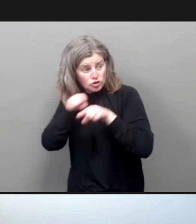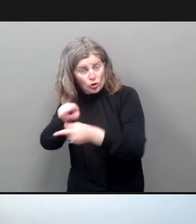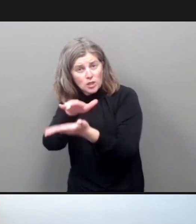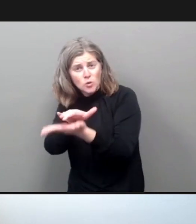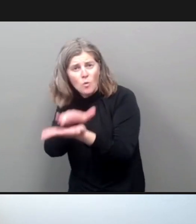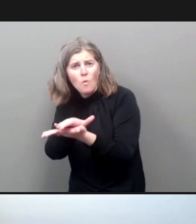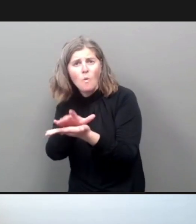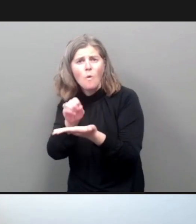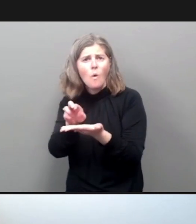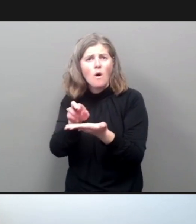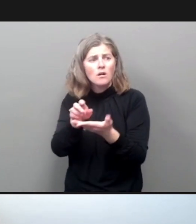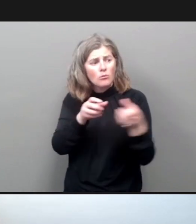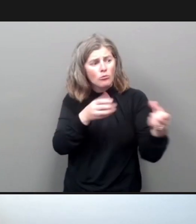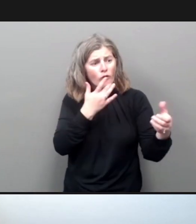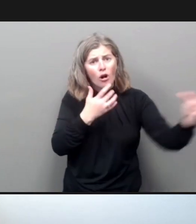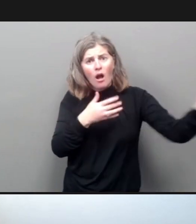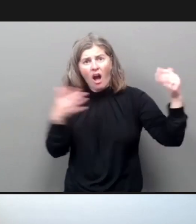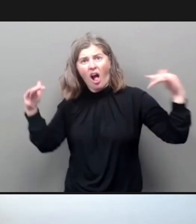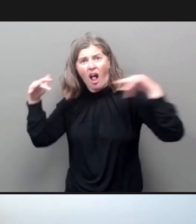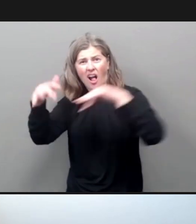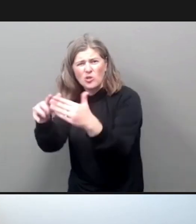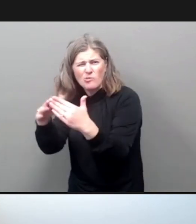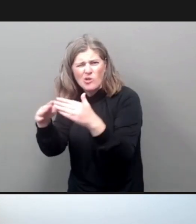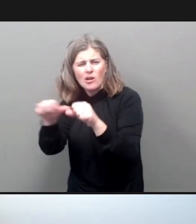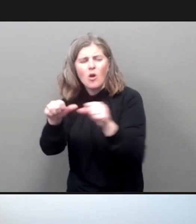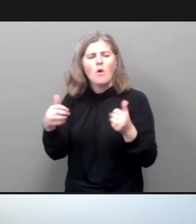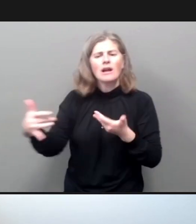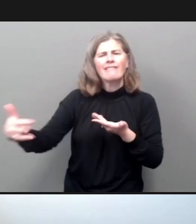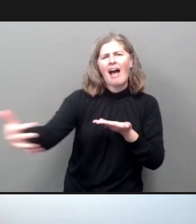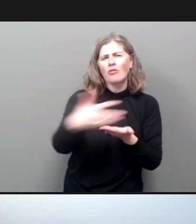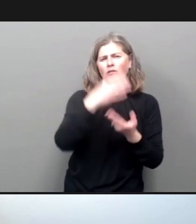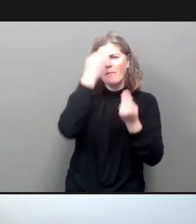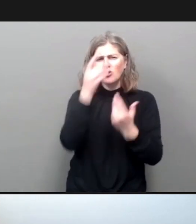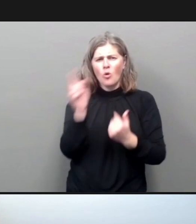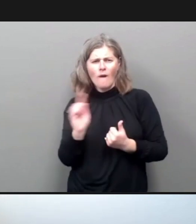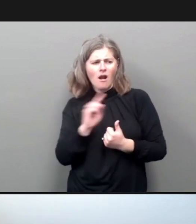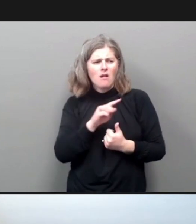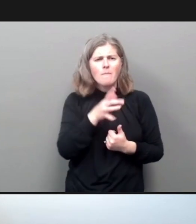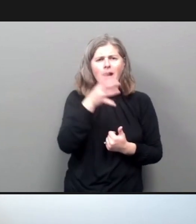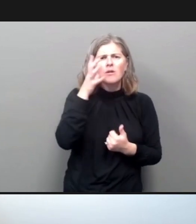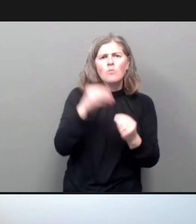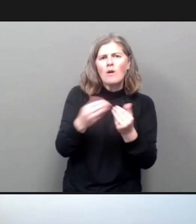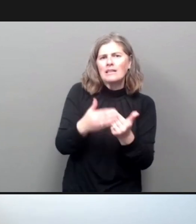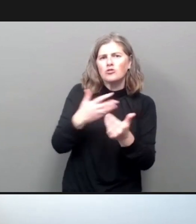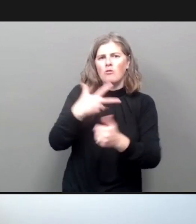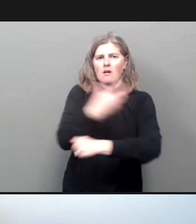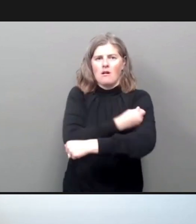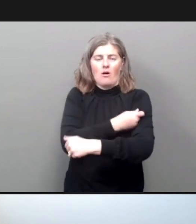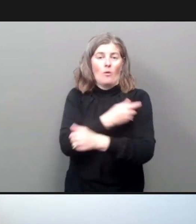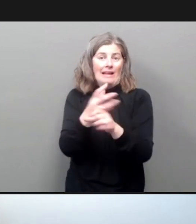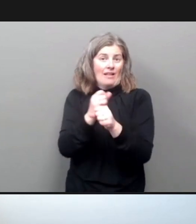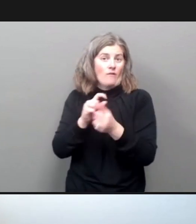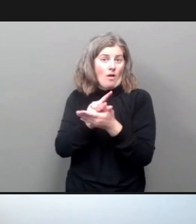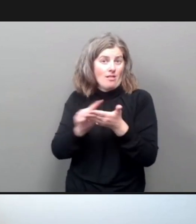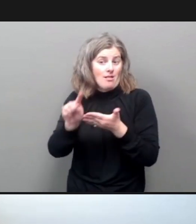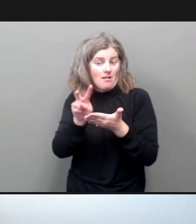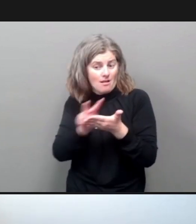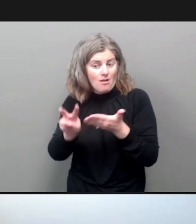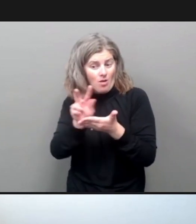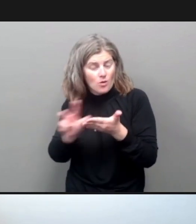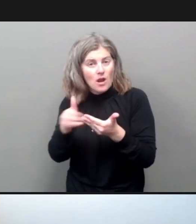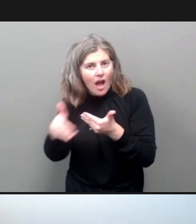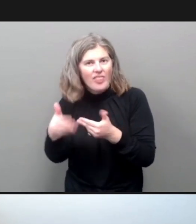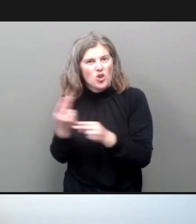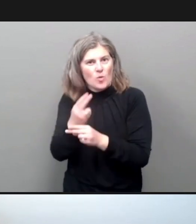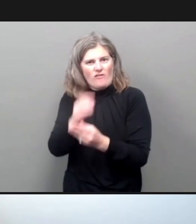at community organizations? So we're hopefully gathering all that data right now for the next few weeks, and then be able to use that.